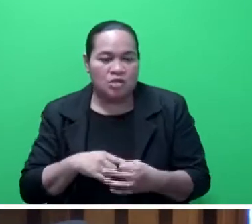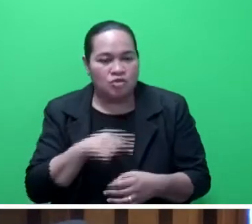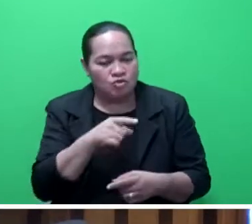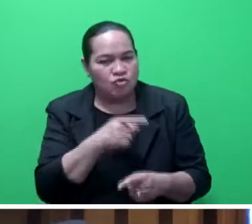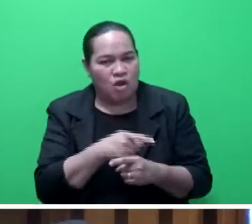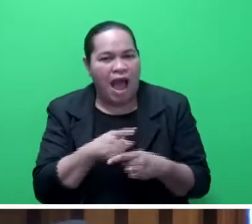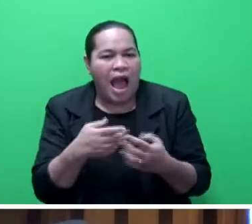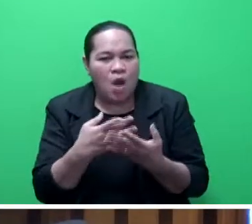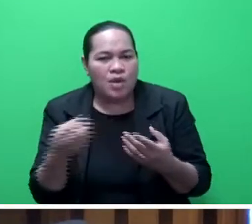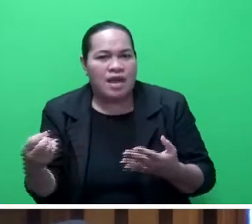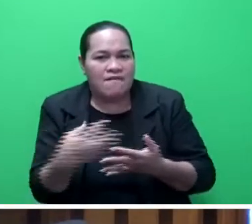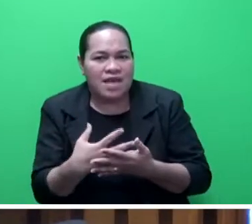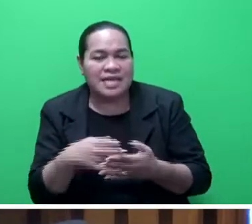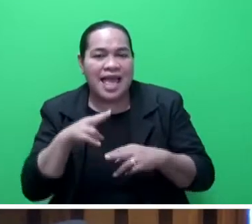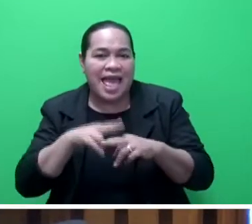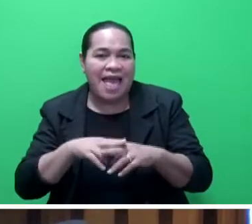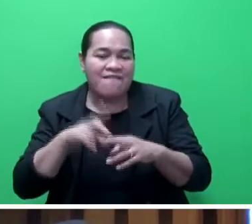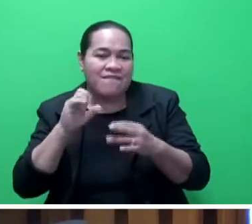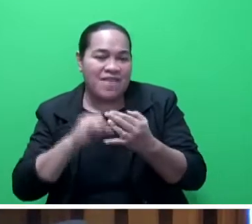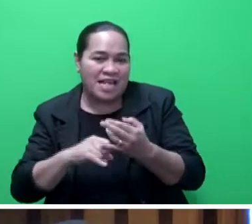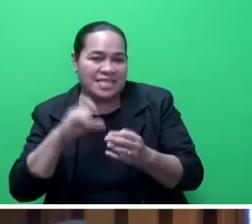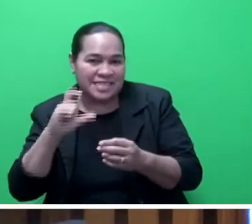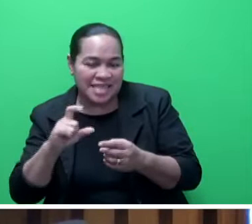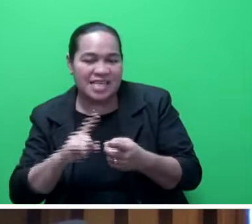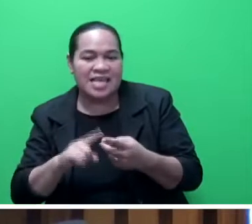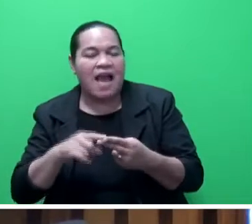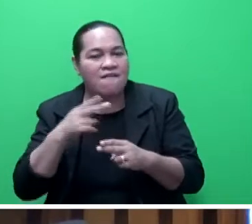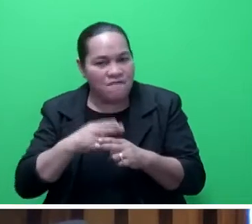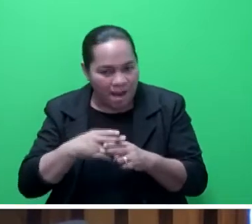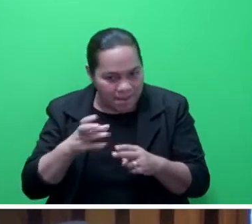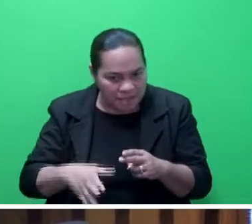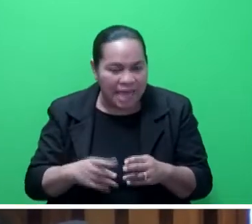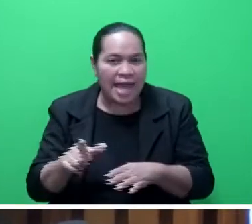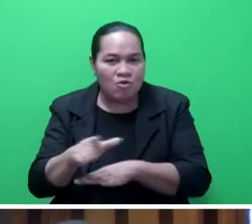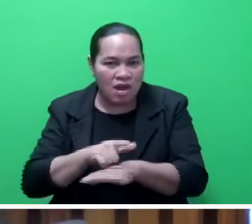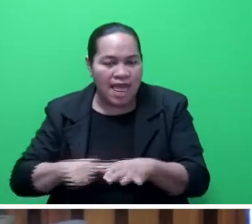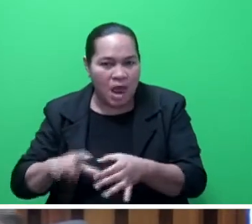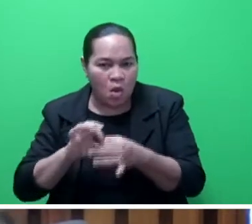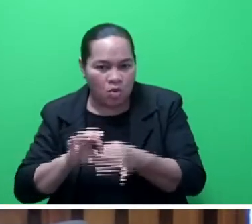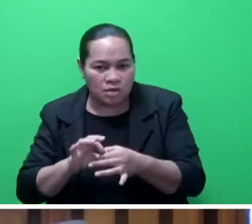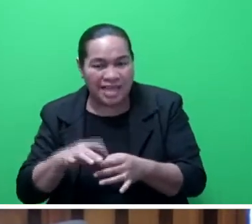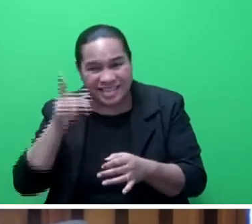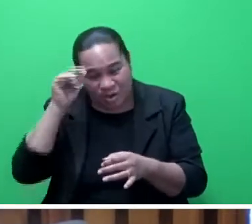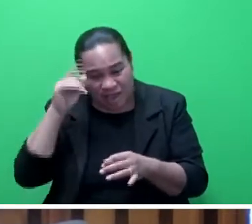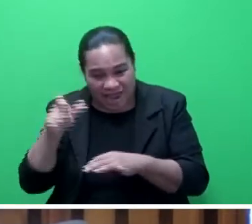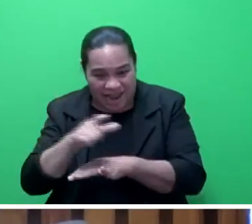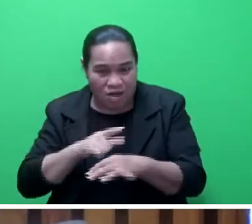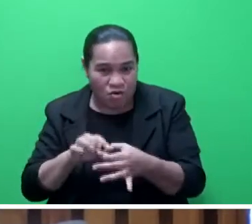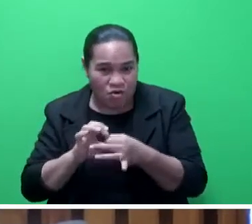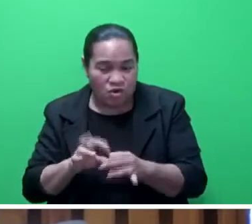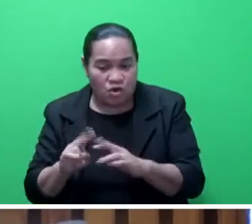affect FSC, the landowners and the farmers. I assume landowners, he meaning Itauke landowners or landowning